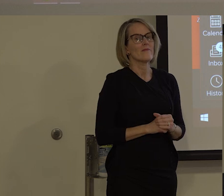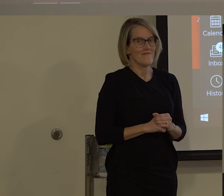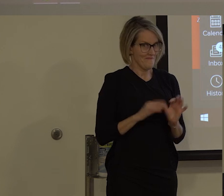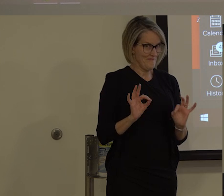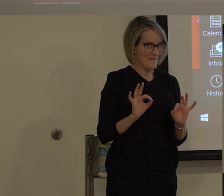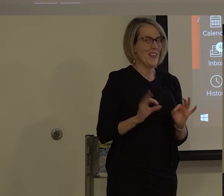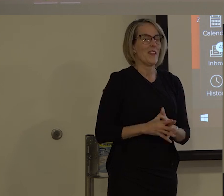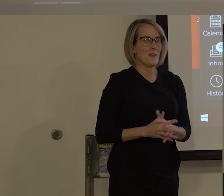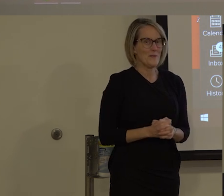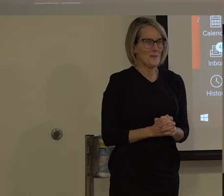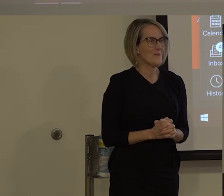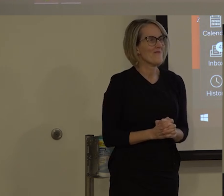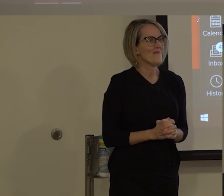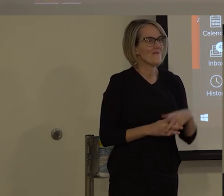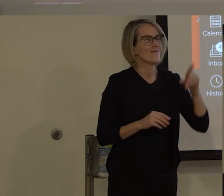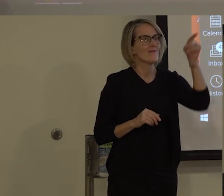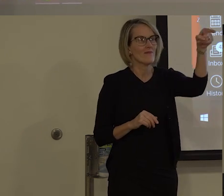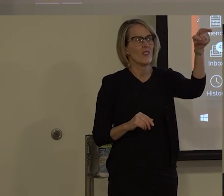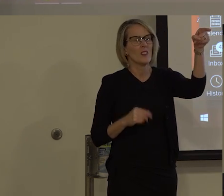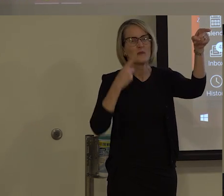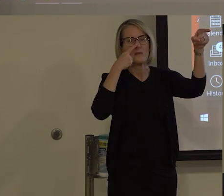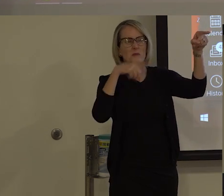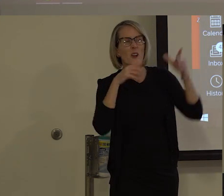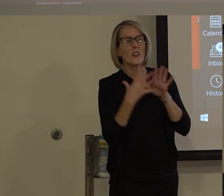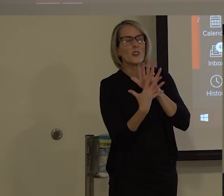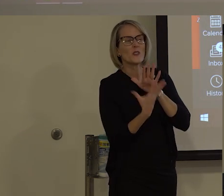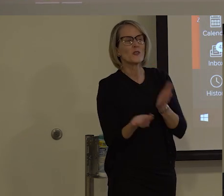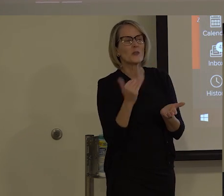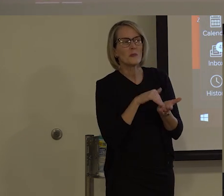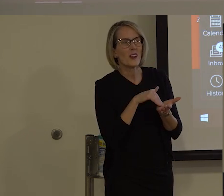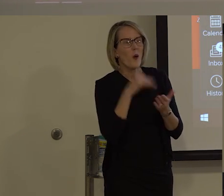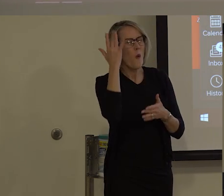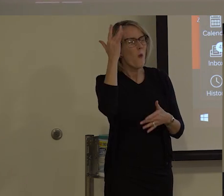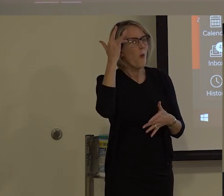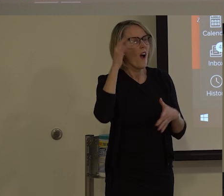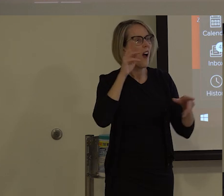Good? Thank you. Yes. Can you repeat why it doesn't